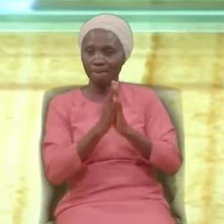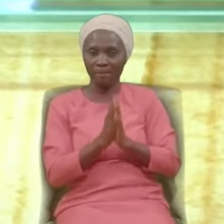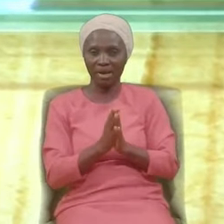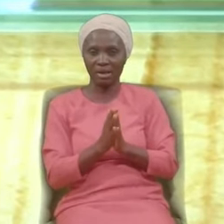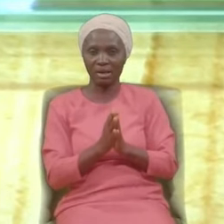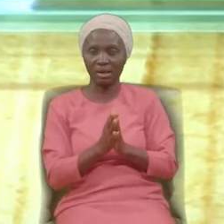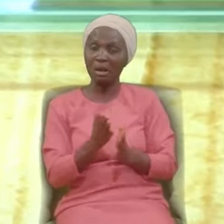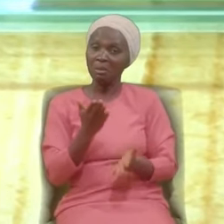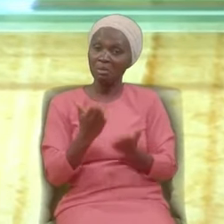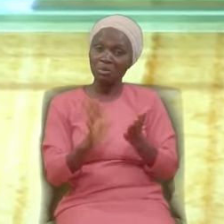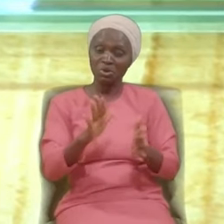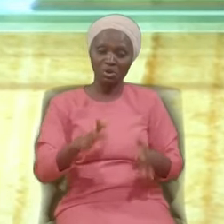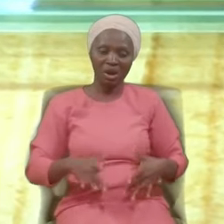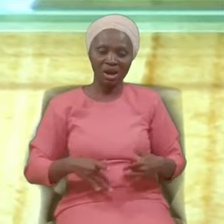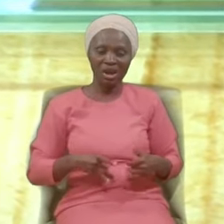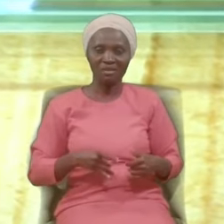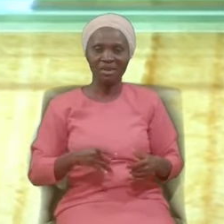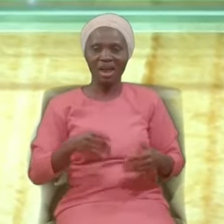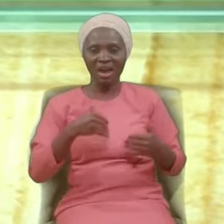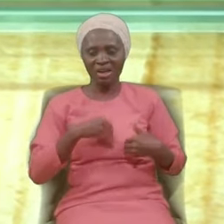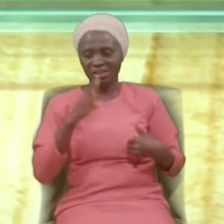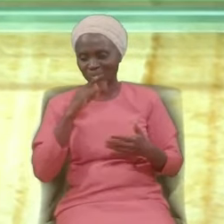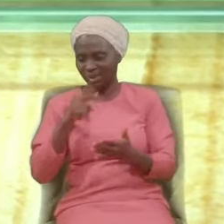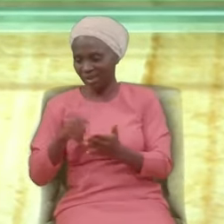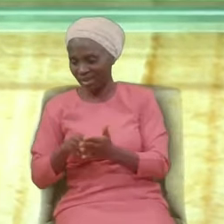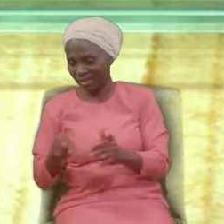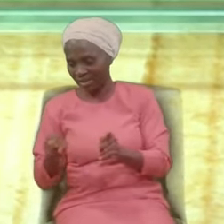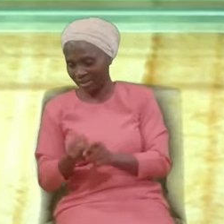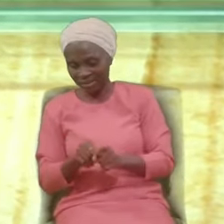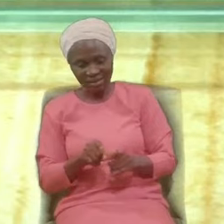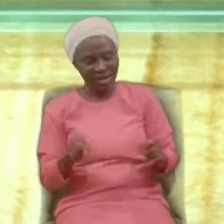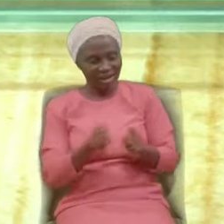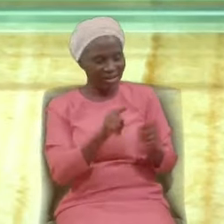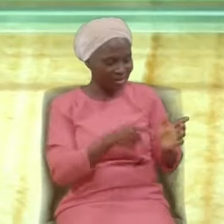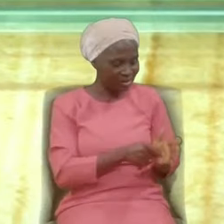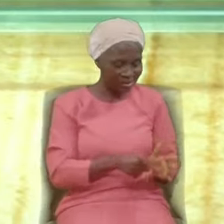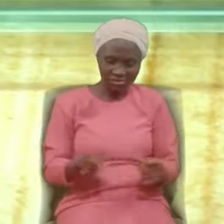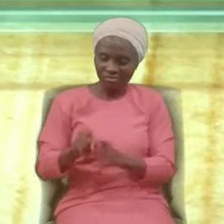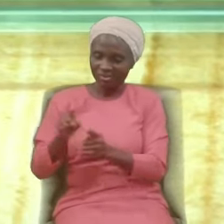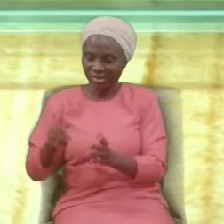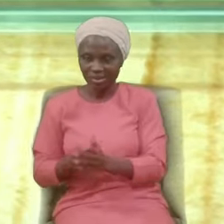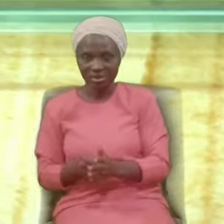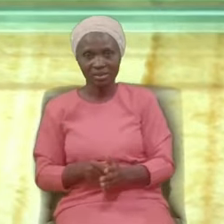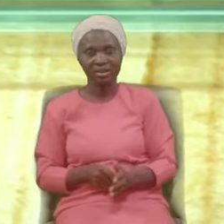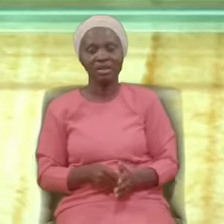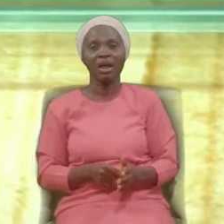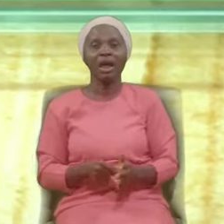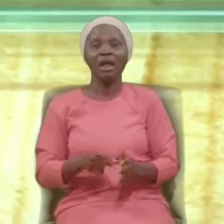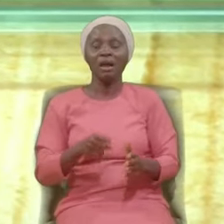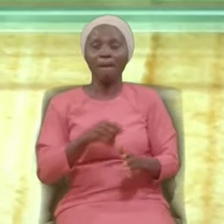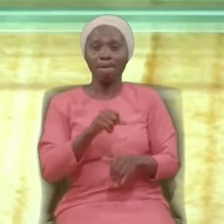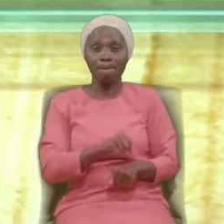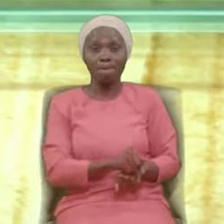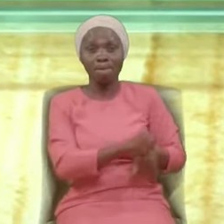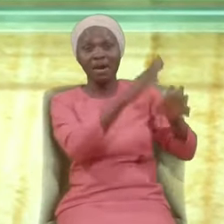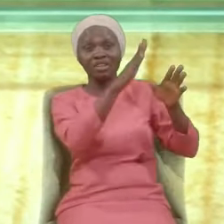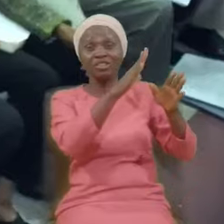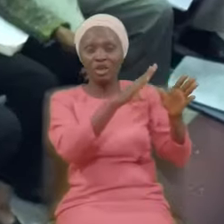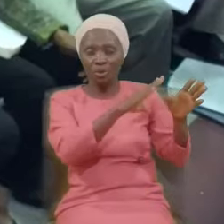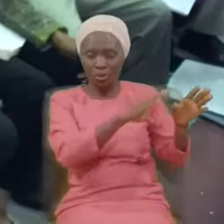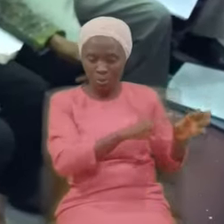like this, but tonight the kind of prayer that will transform your life. Mountain moving prayer. This mountain must